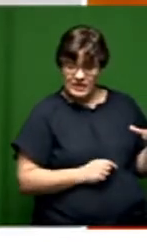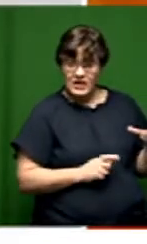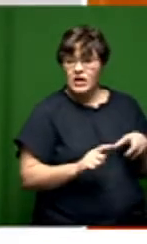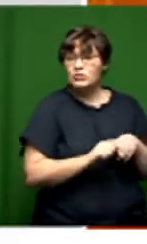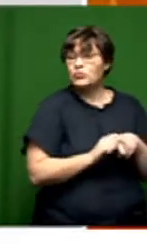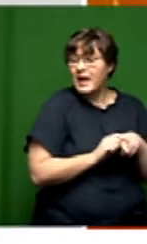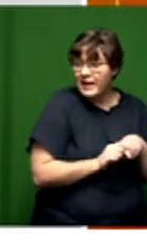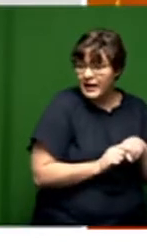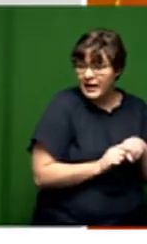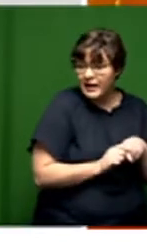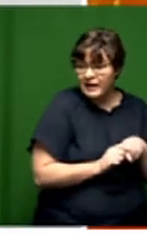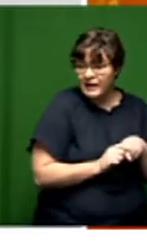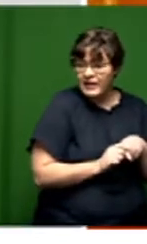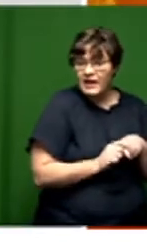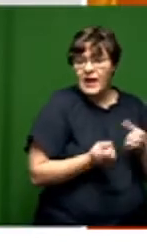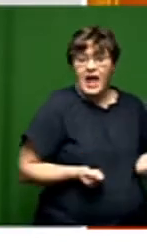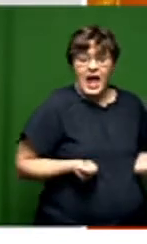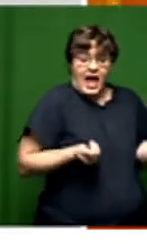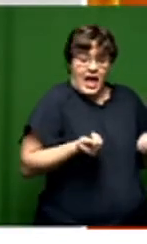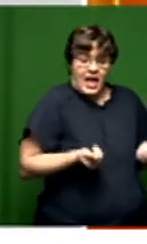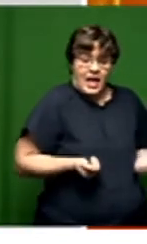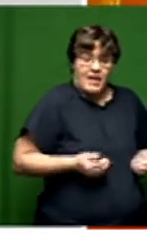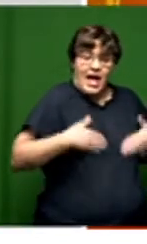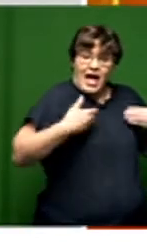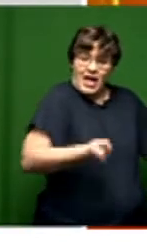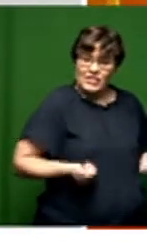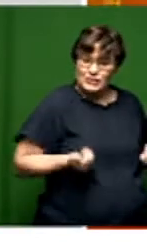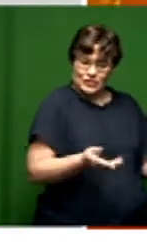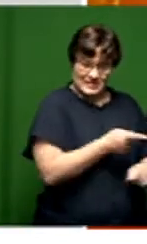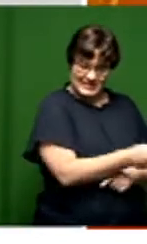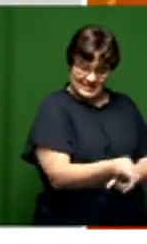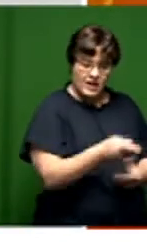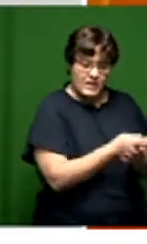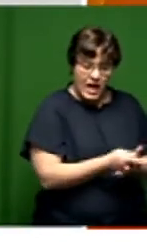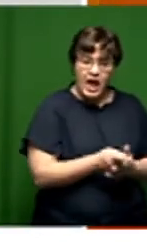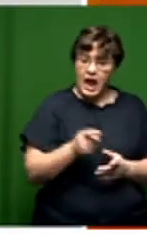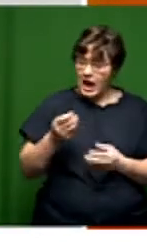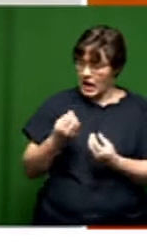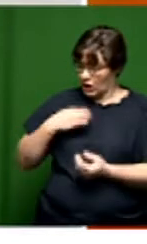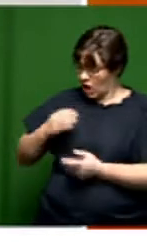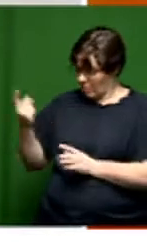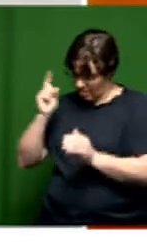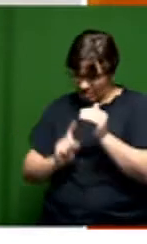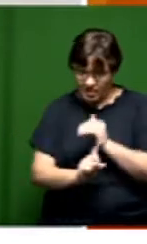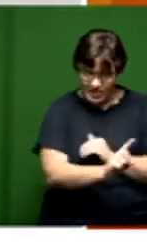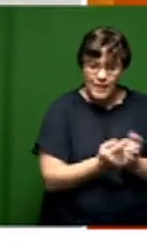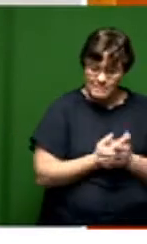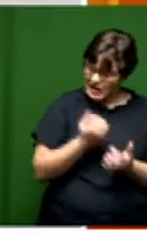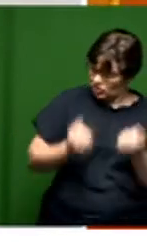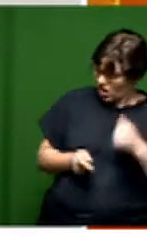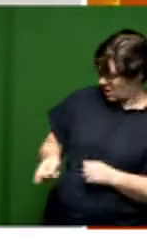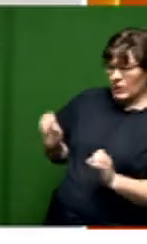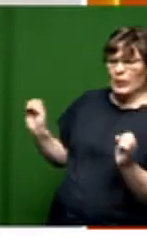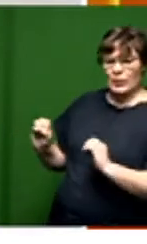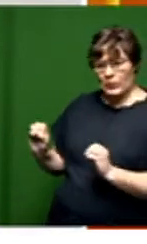and equipping the health providers so they create friendly and non-judgmental services to adolescent girls and